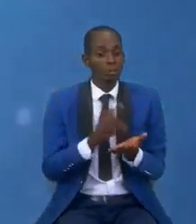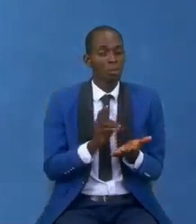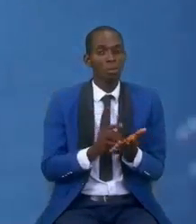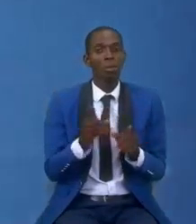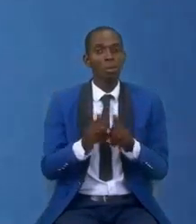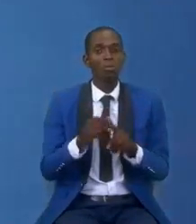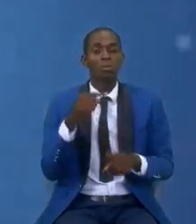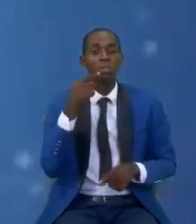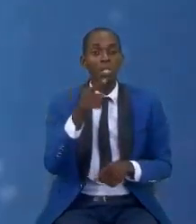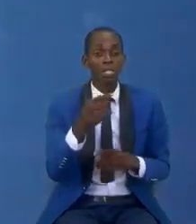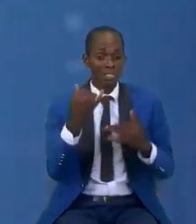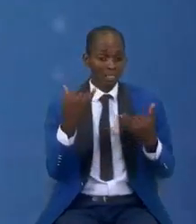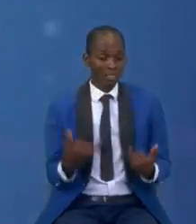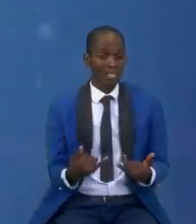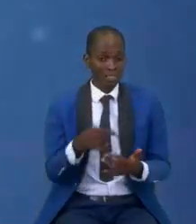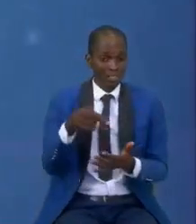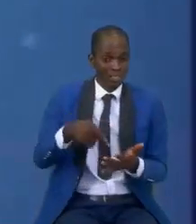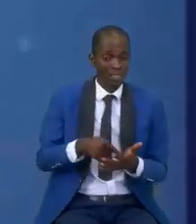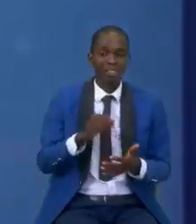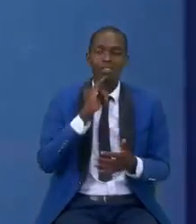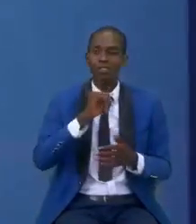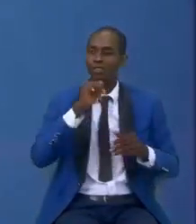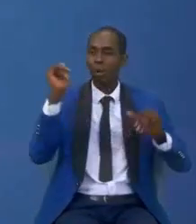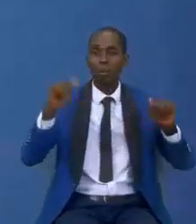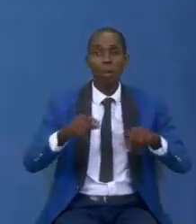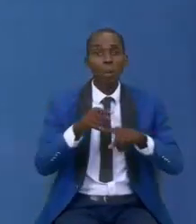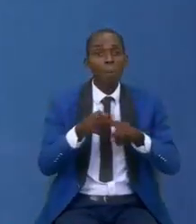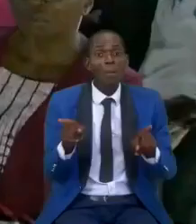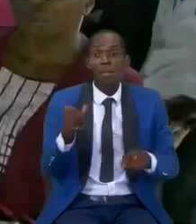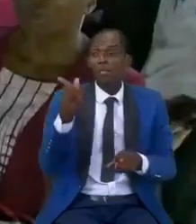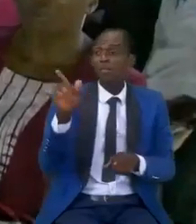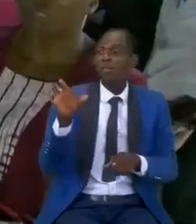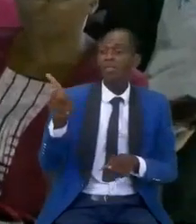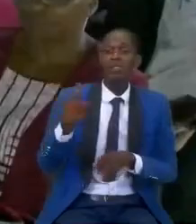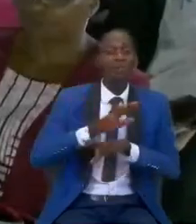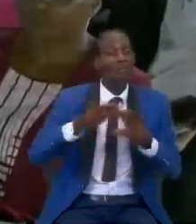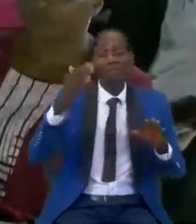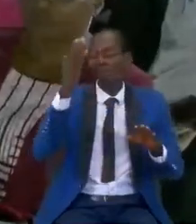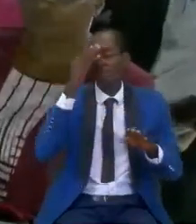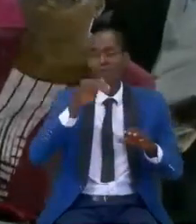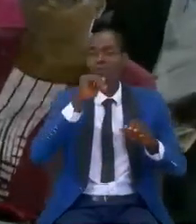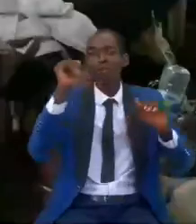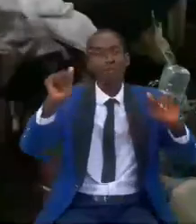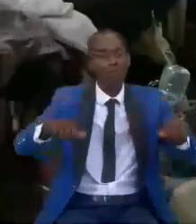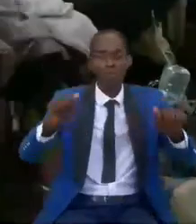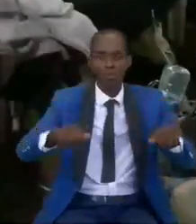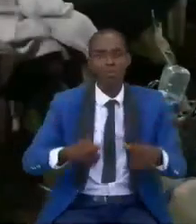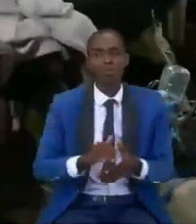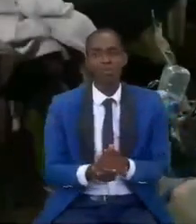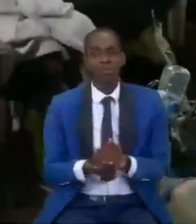does not know impossibility. In your life, in my